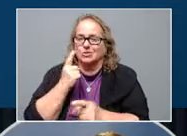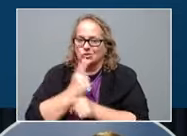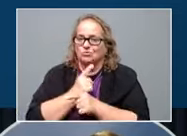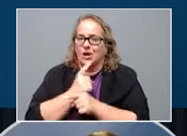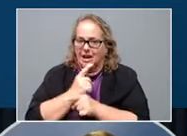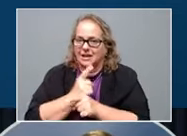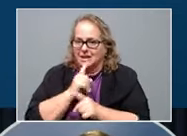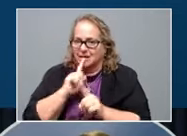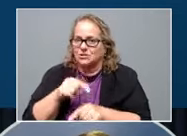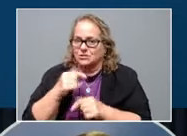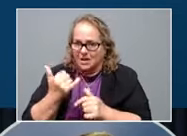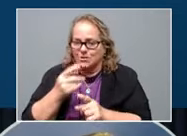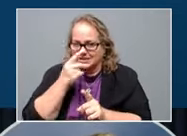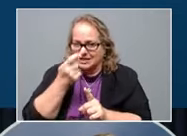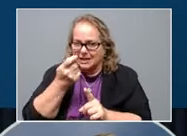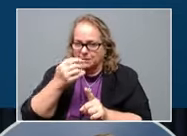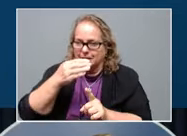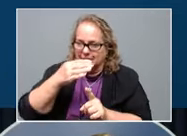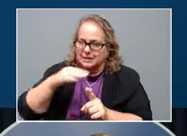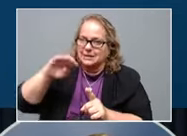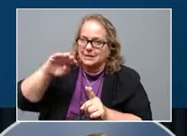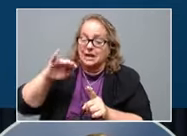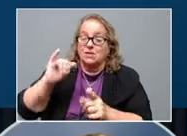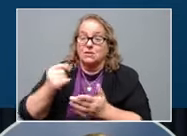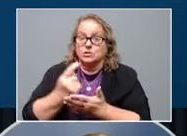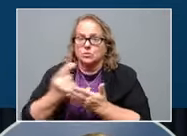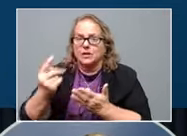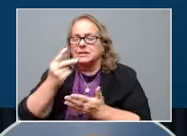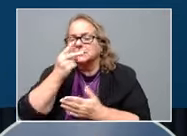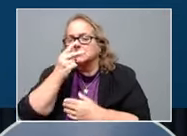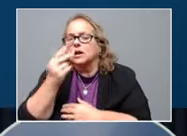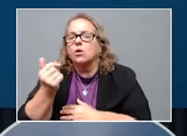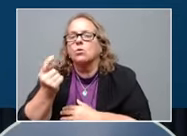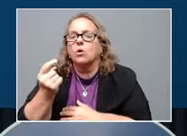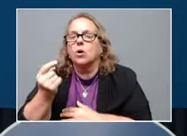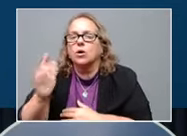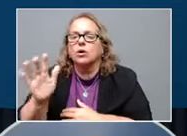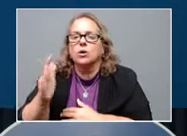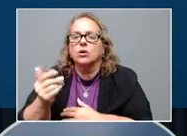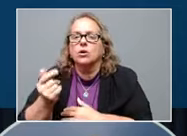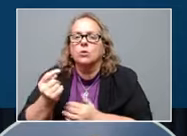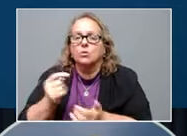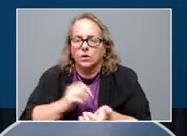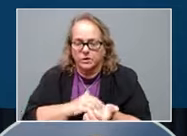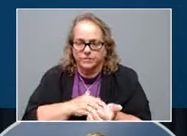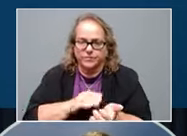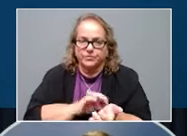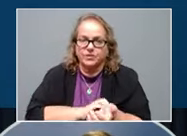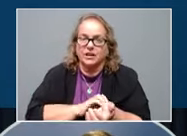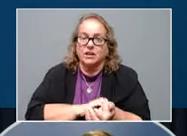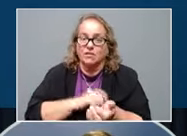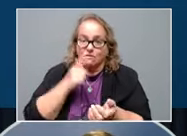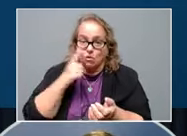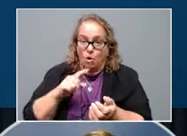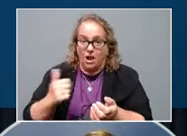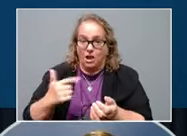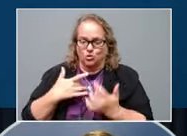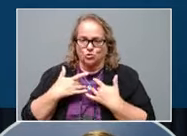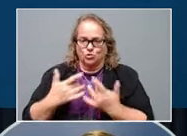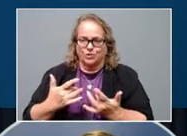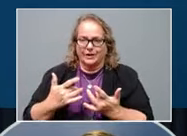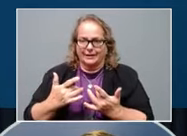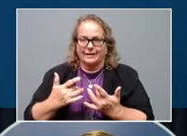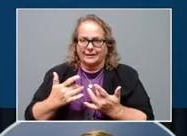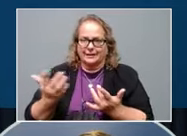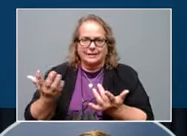see what we have in this coming week from where we are from a trend. We certainly hope that maybe